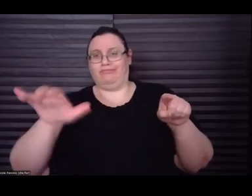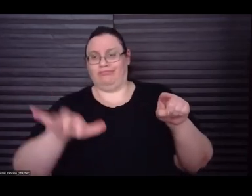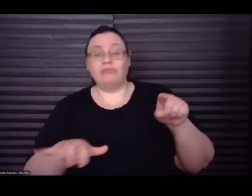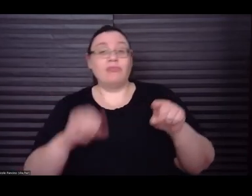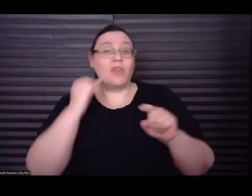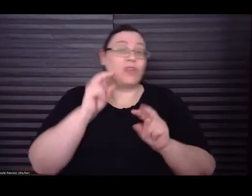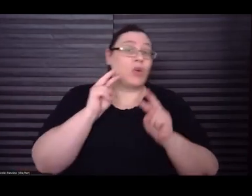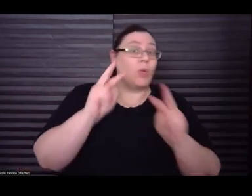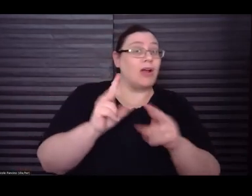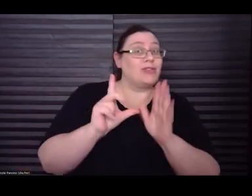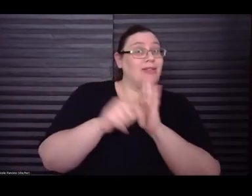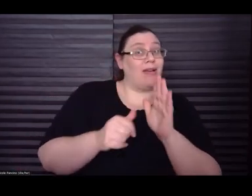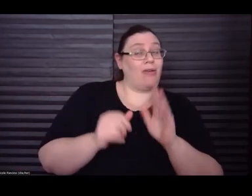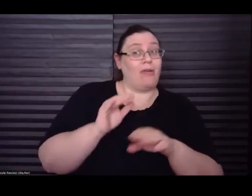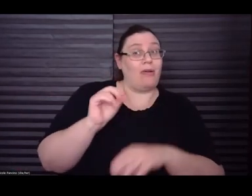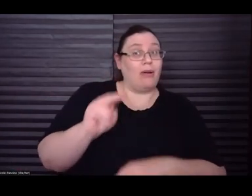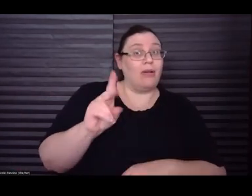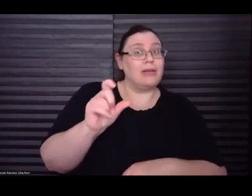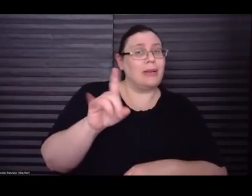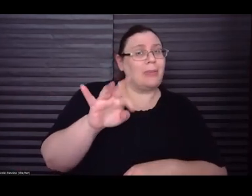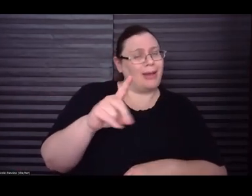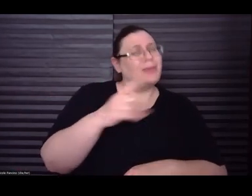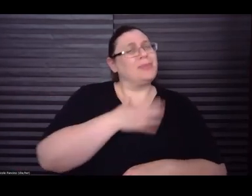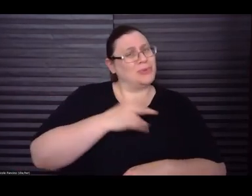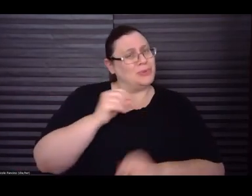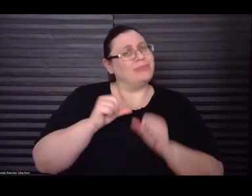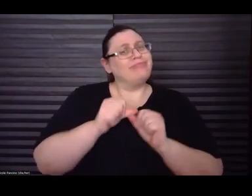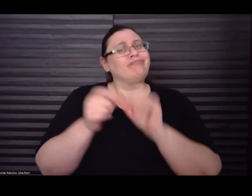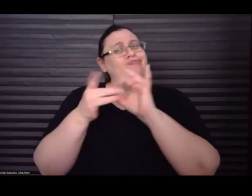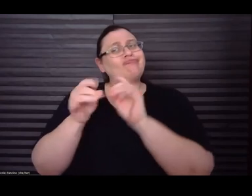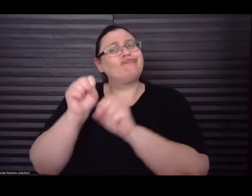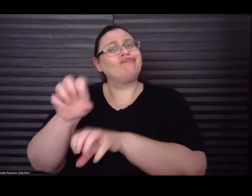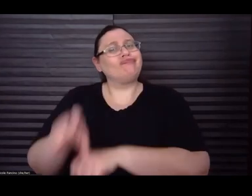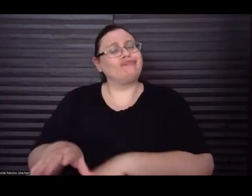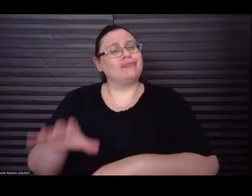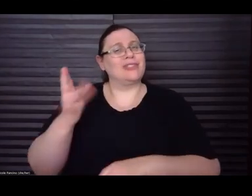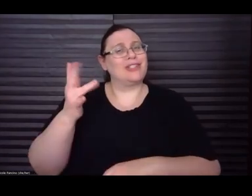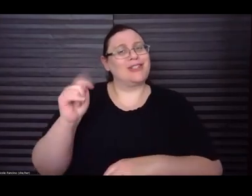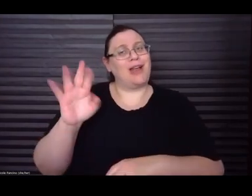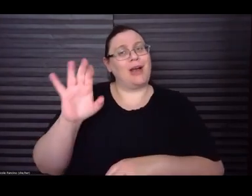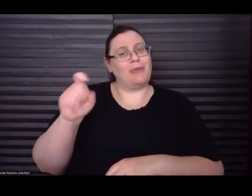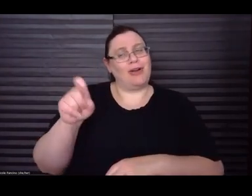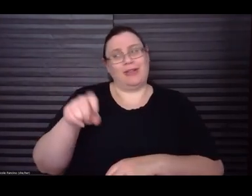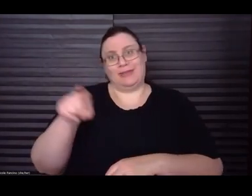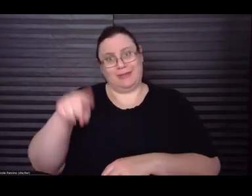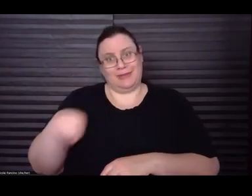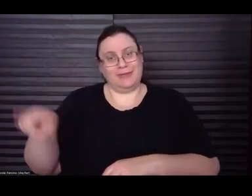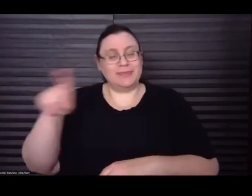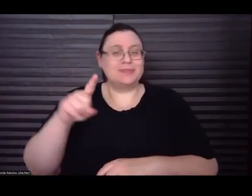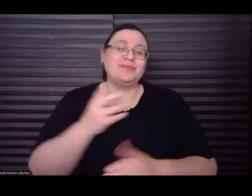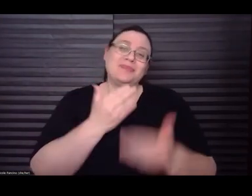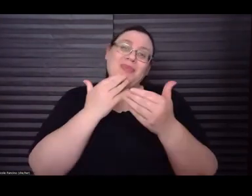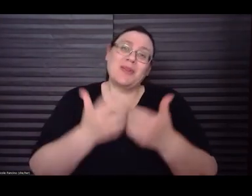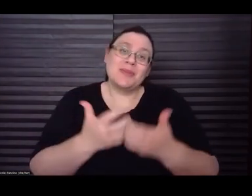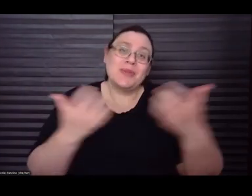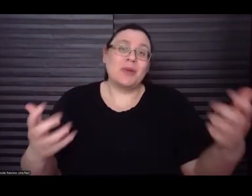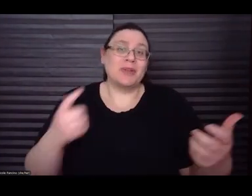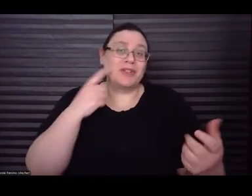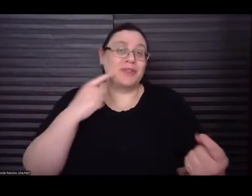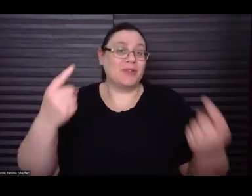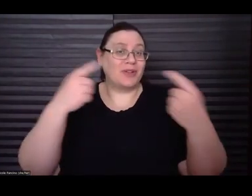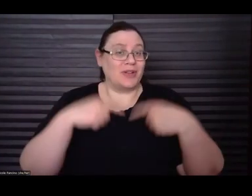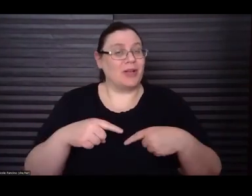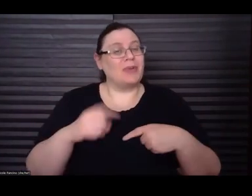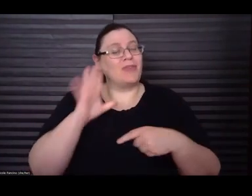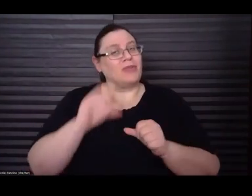screen. If you are watching on demand, feel free to continue to leave comments in the chat box to the right of the video. We thank you so much